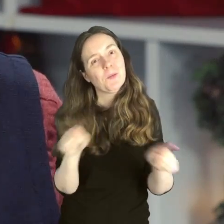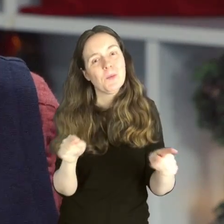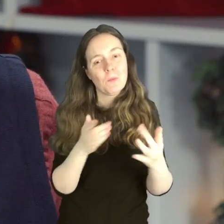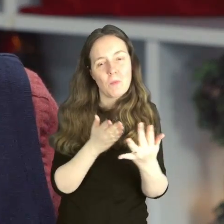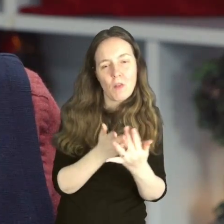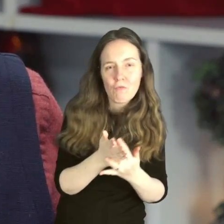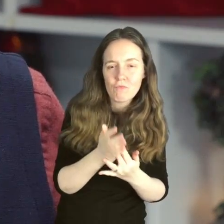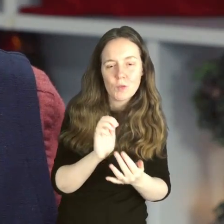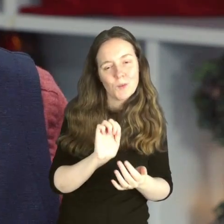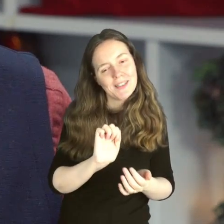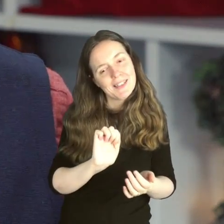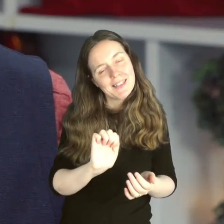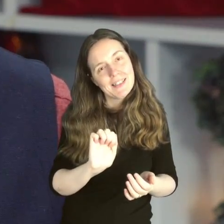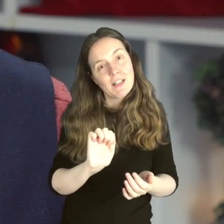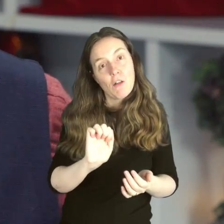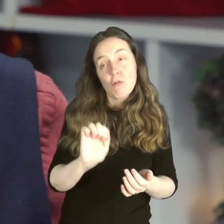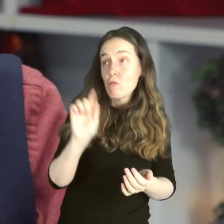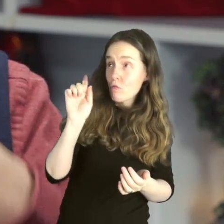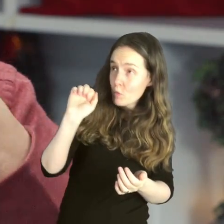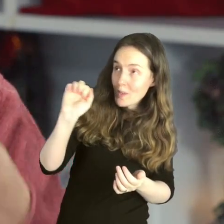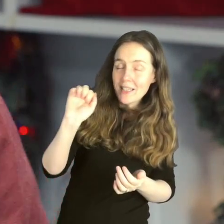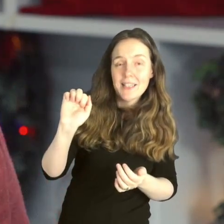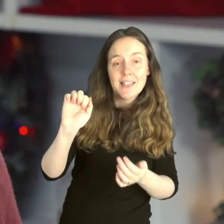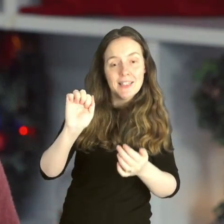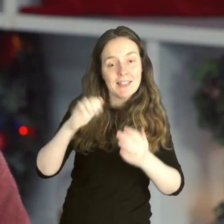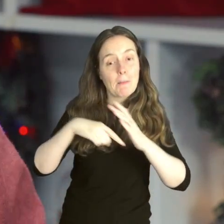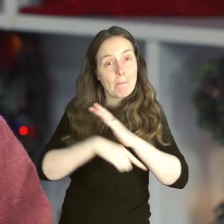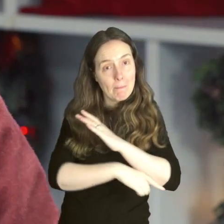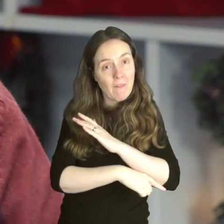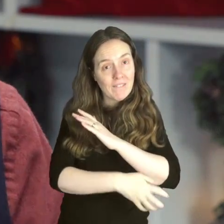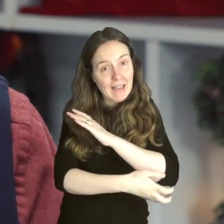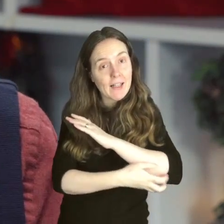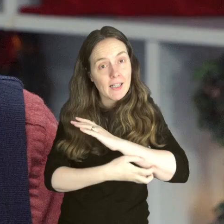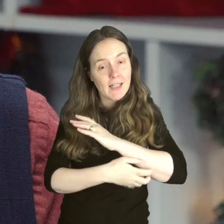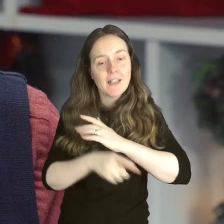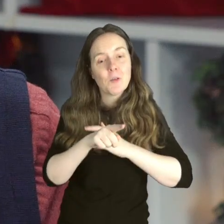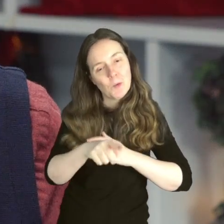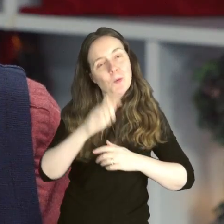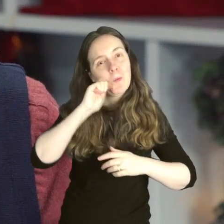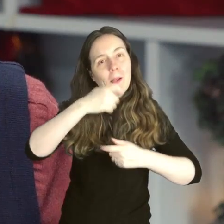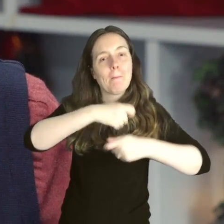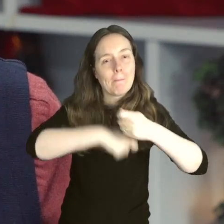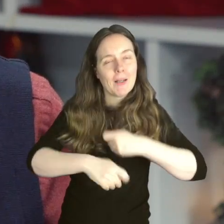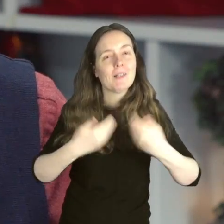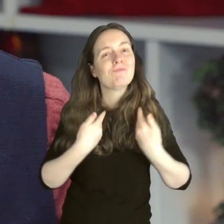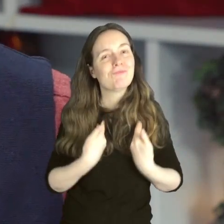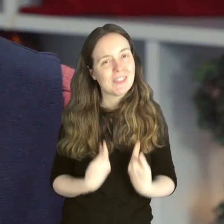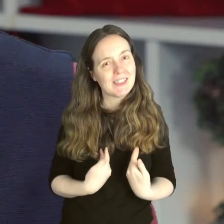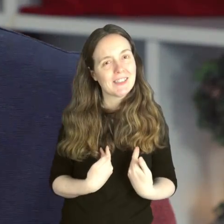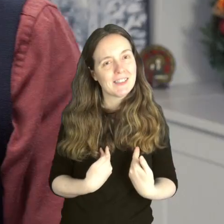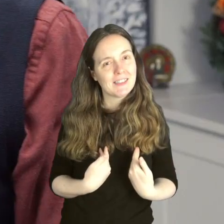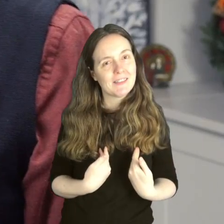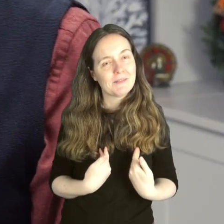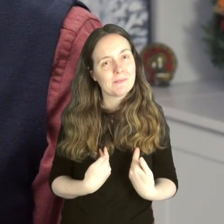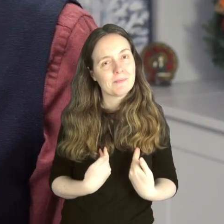his poverty, might become rich."